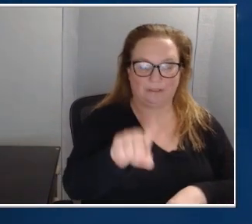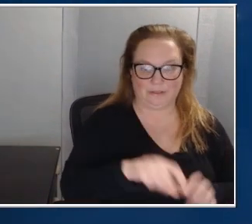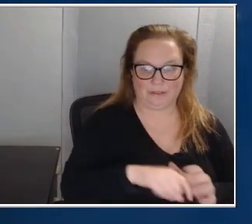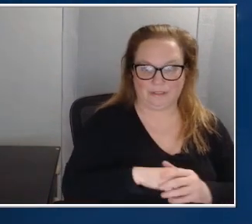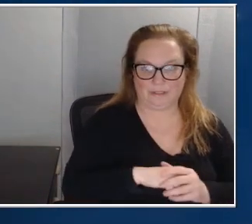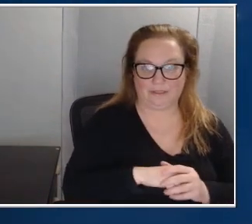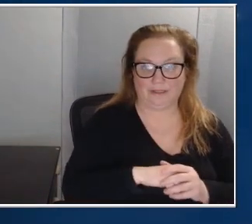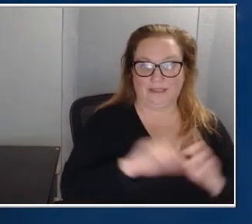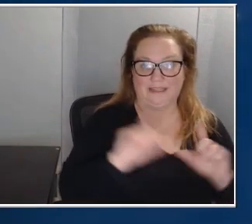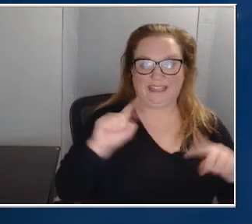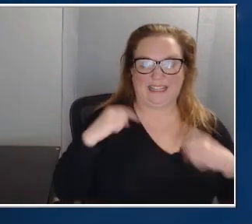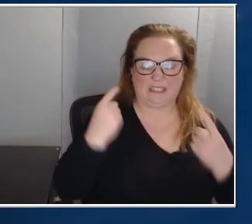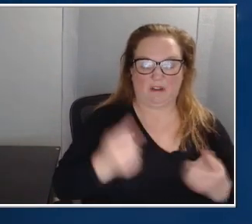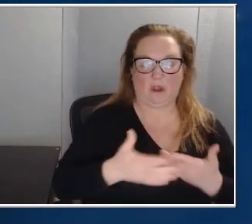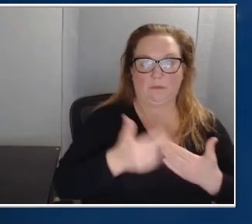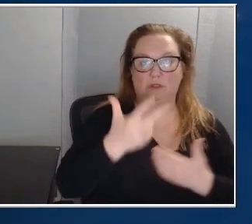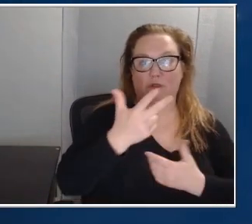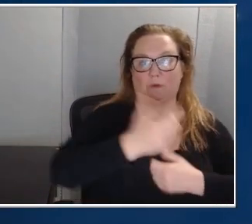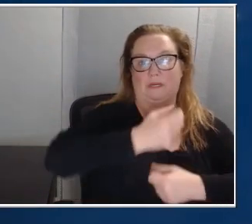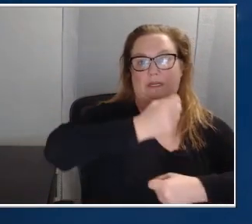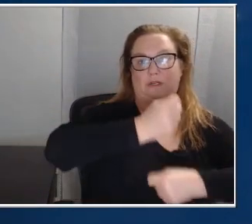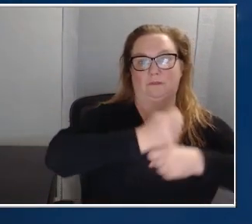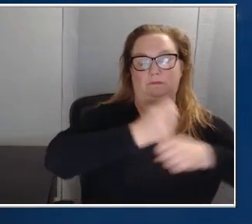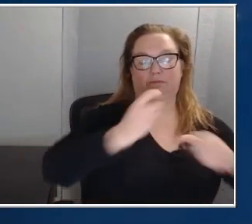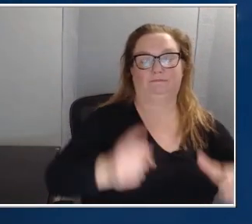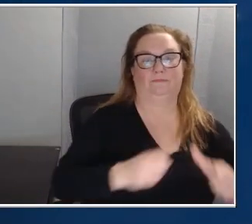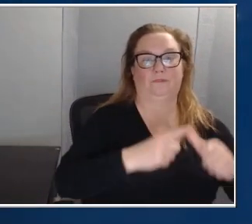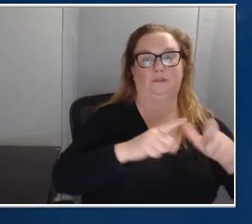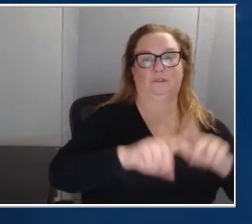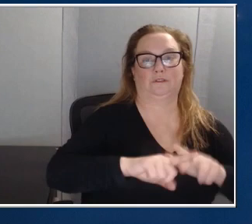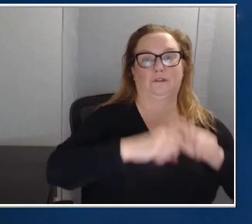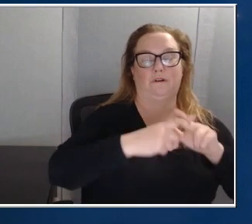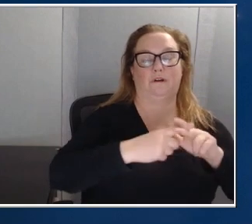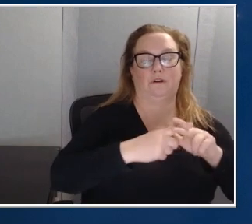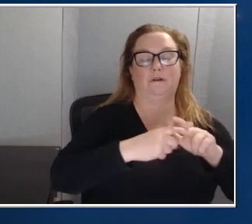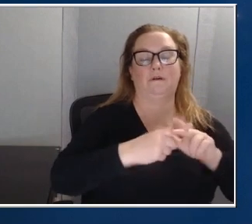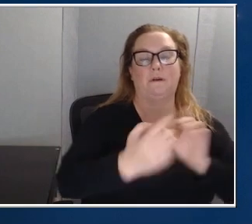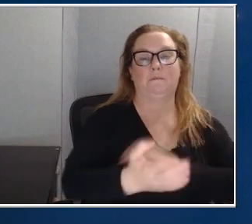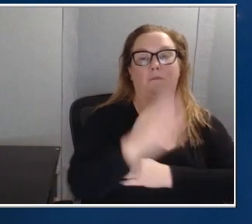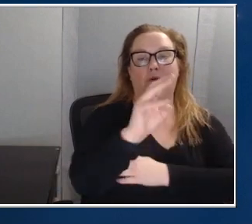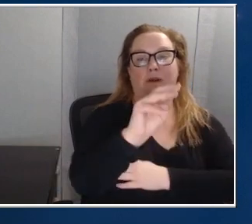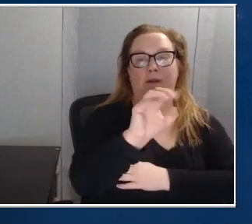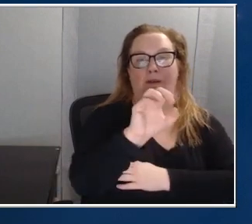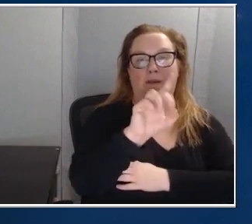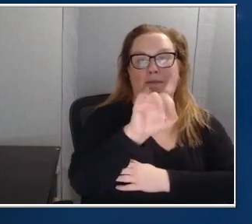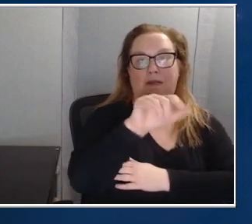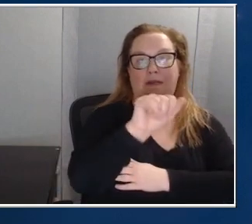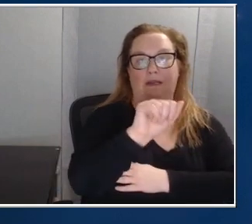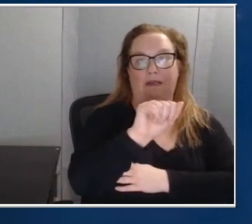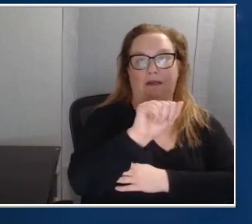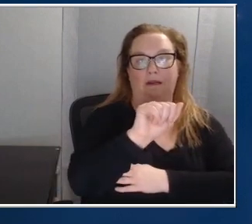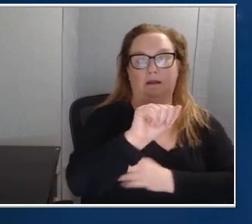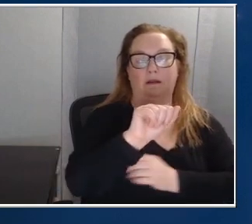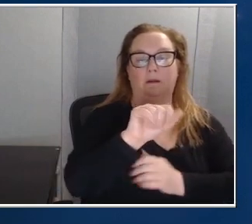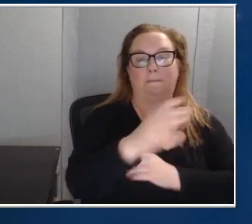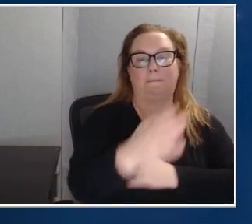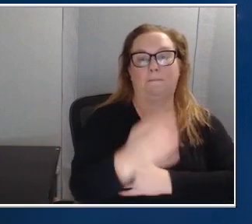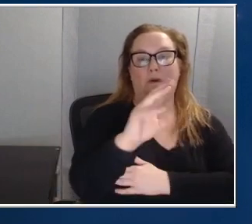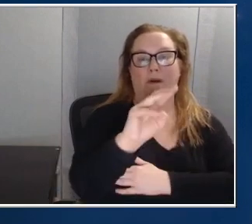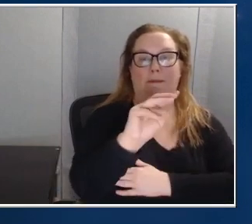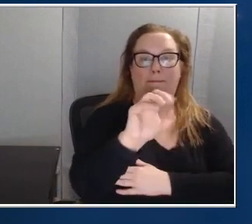years to the day that we aired our first morning media update. Only back then we called it the morning medical update.